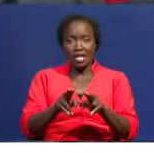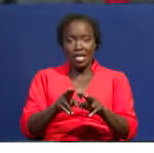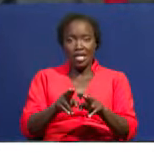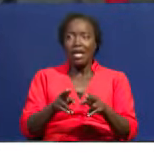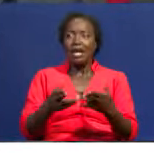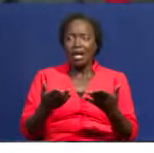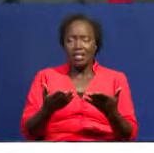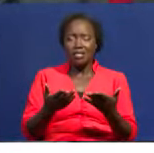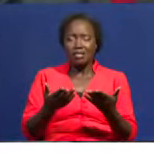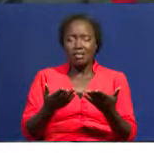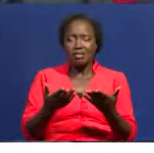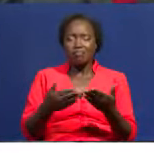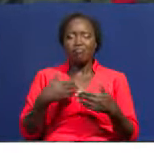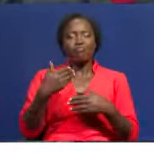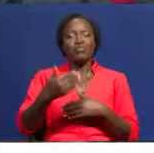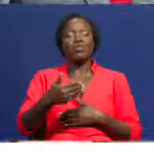cyclically.